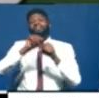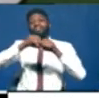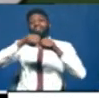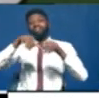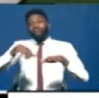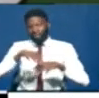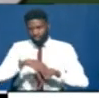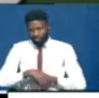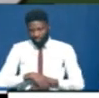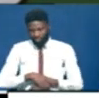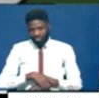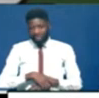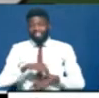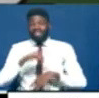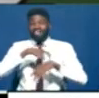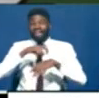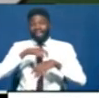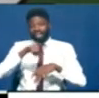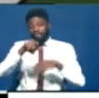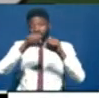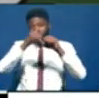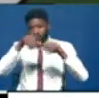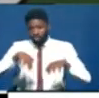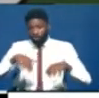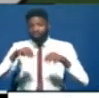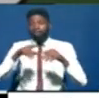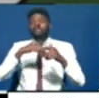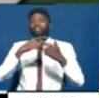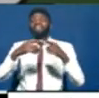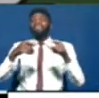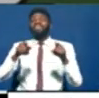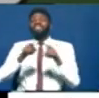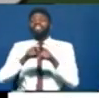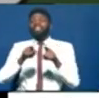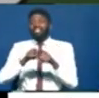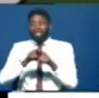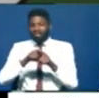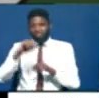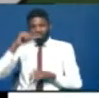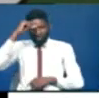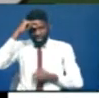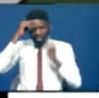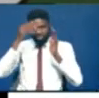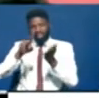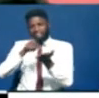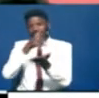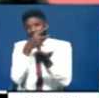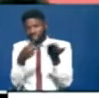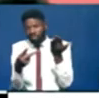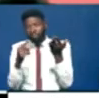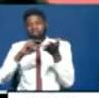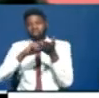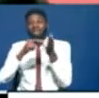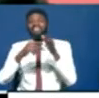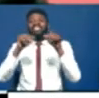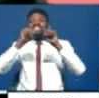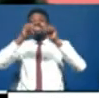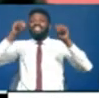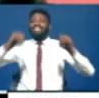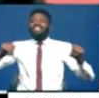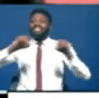those functions, and the chief executive of a county is a failure, then definitely the whole system collapses.